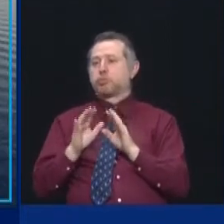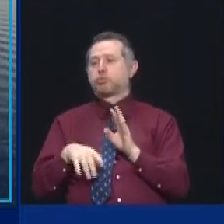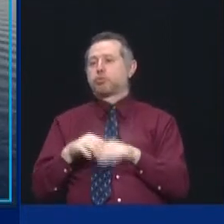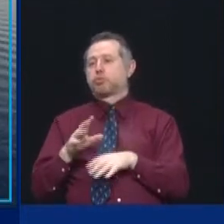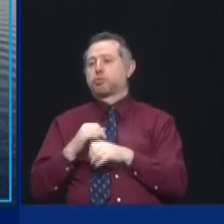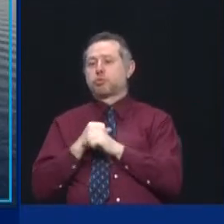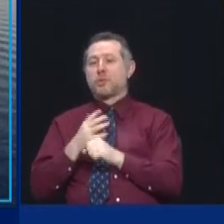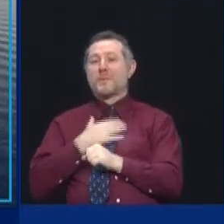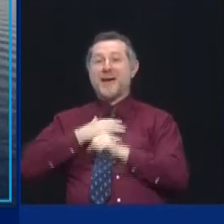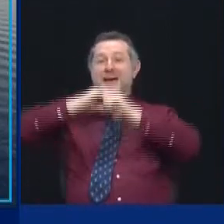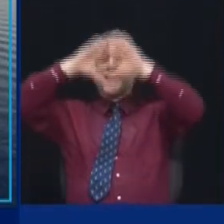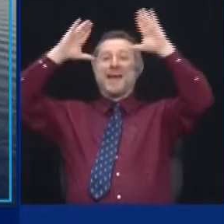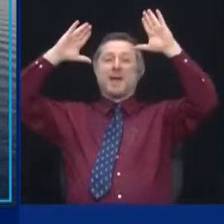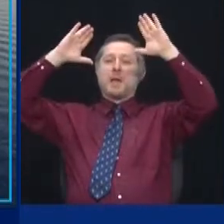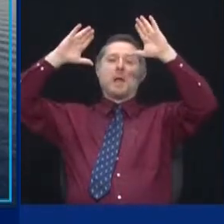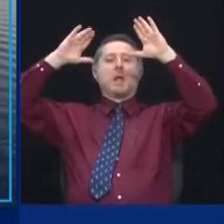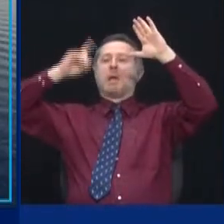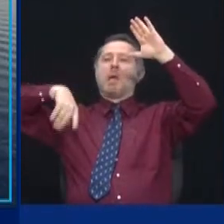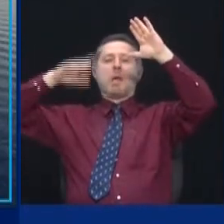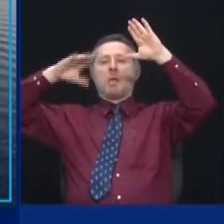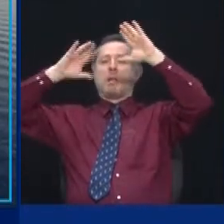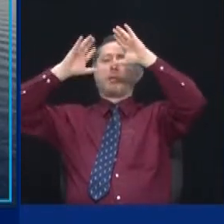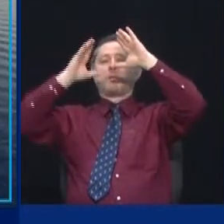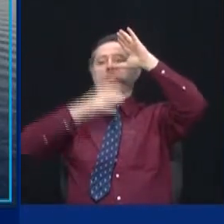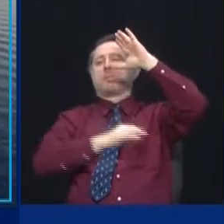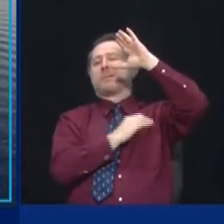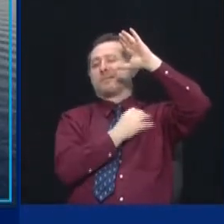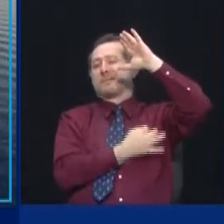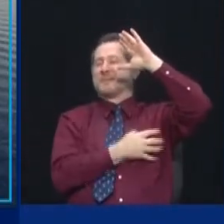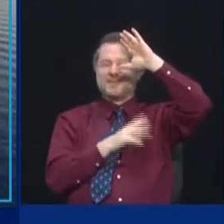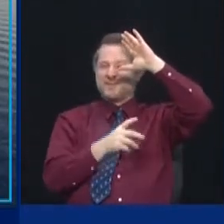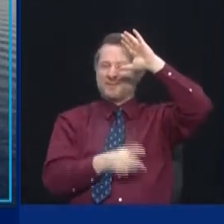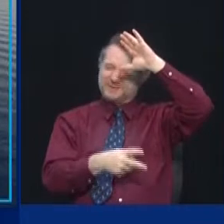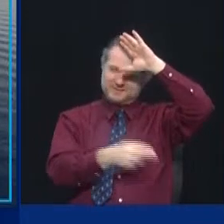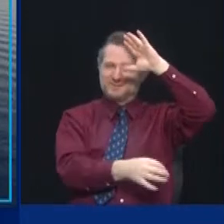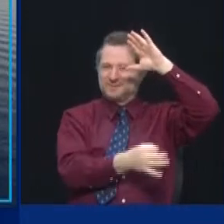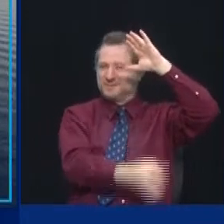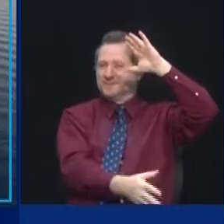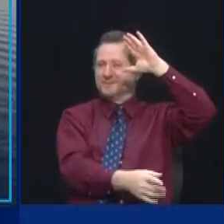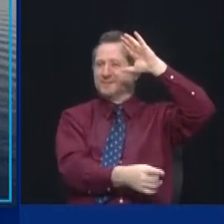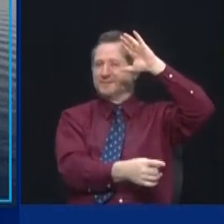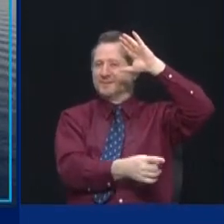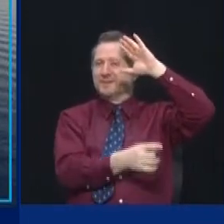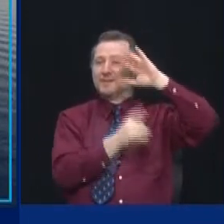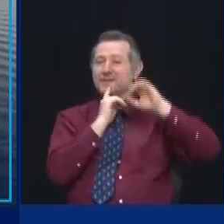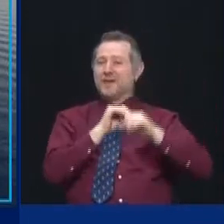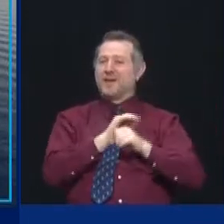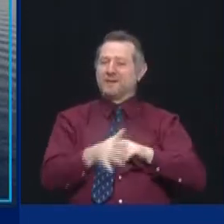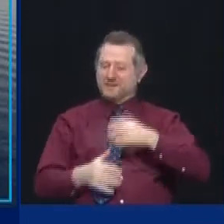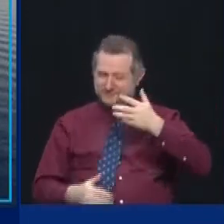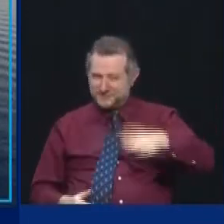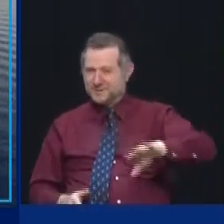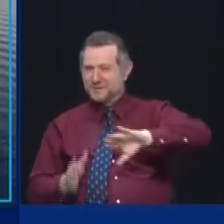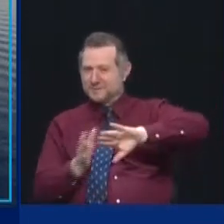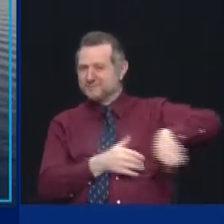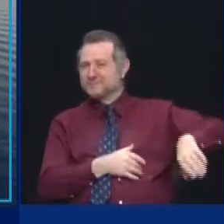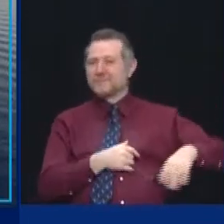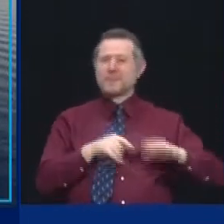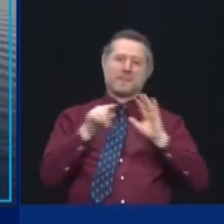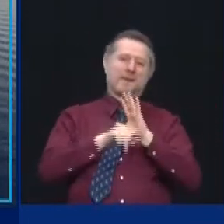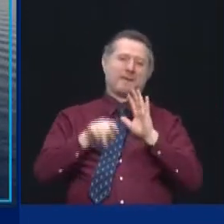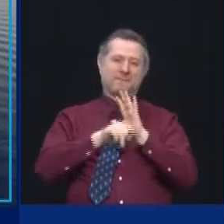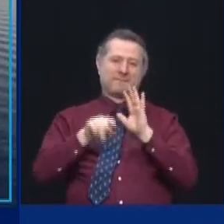9/11. I remember people saying, New York will never be the same. Now we're a terrorist target, and